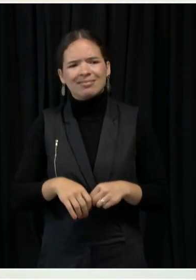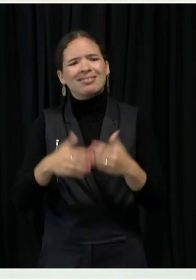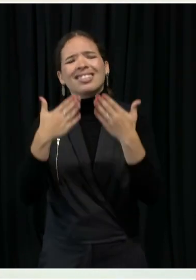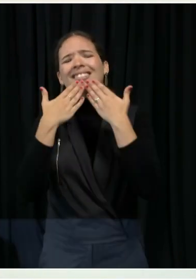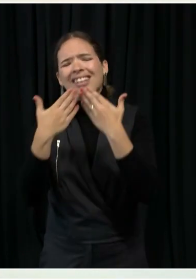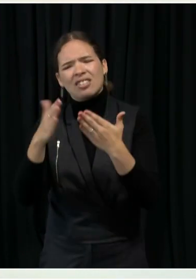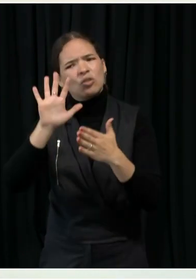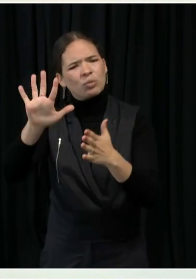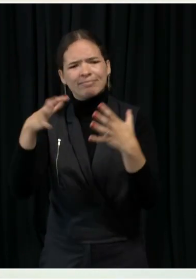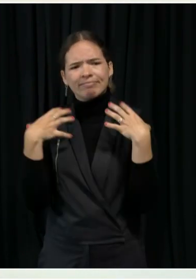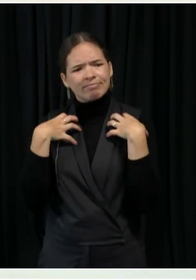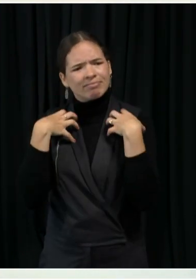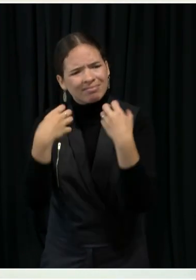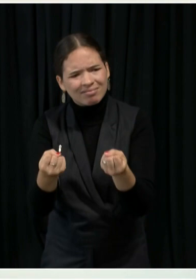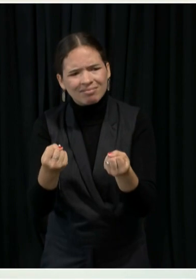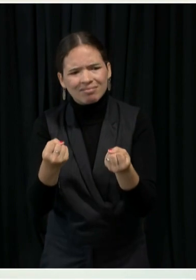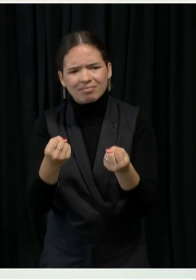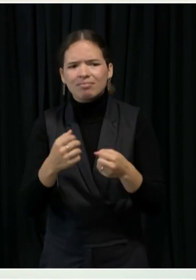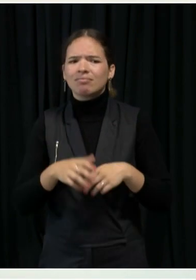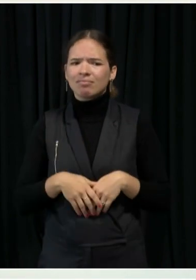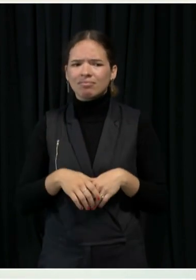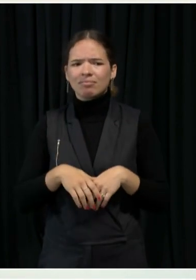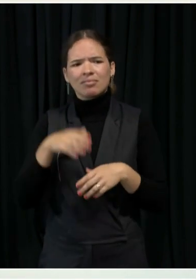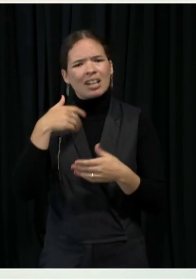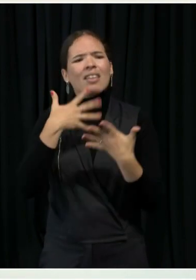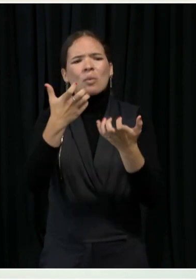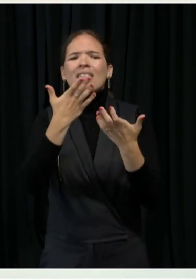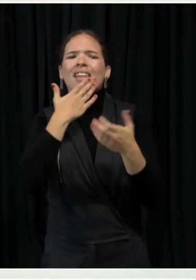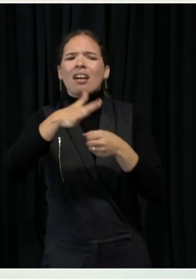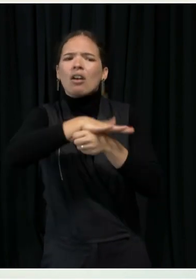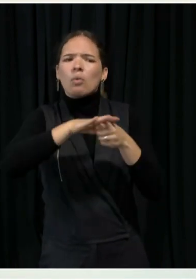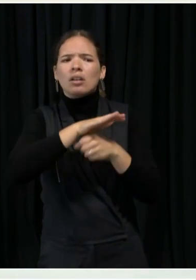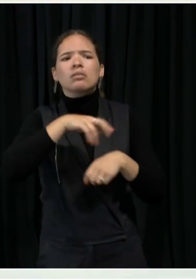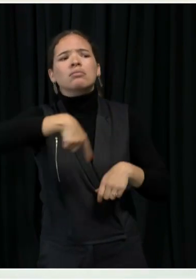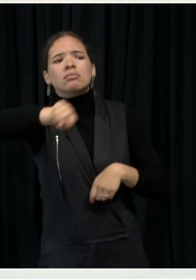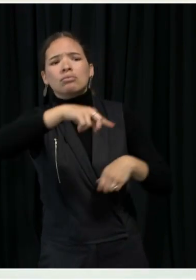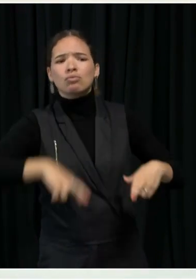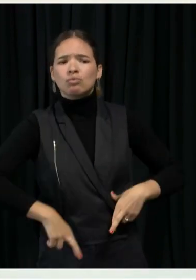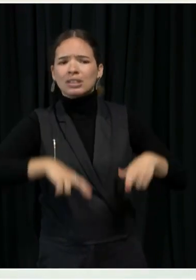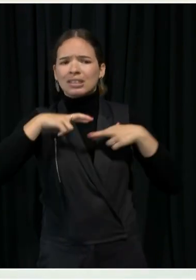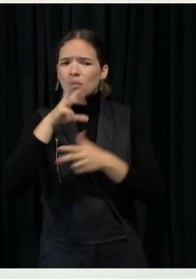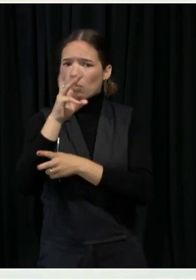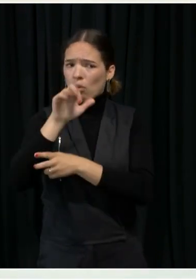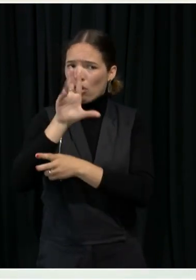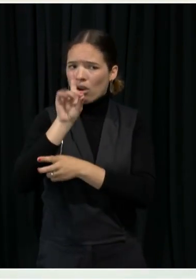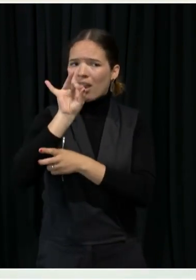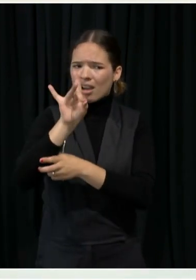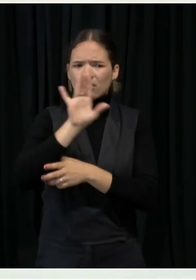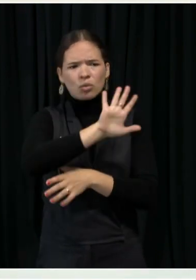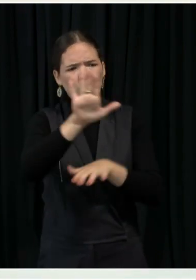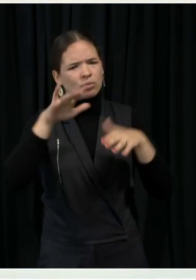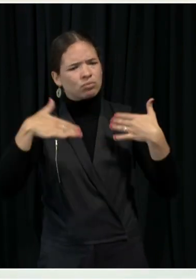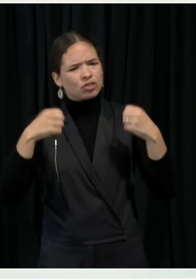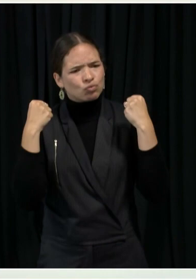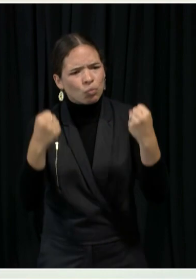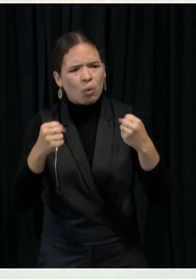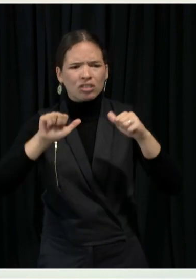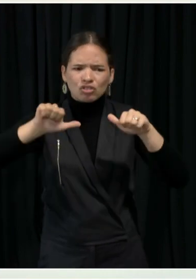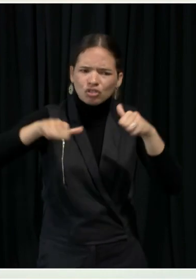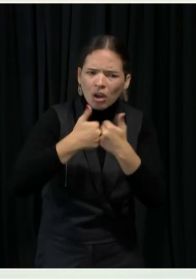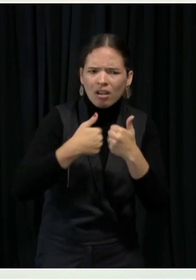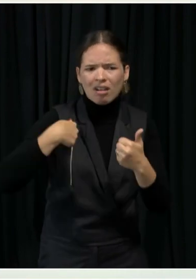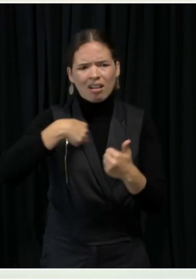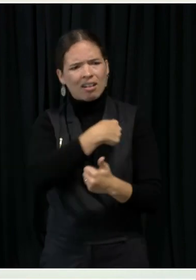Ward 8 residents for continuing to believe and trust and challenge us to